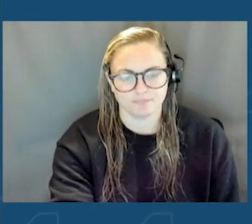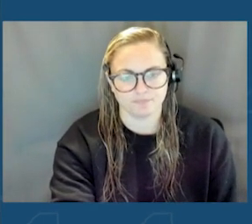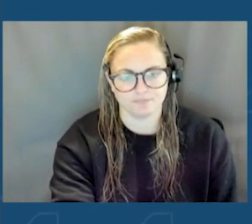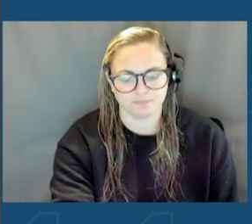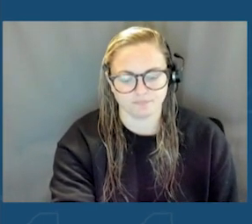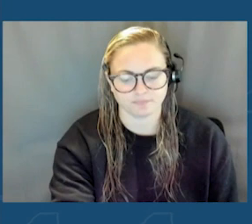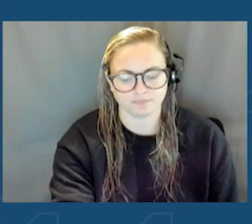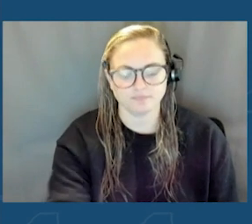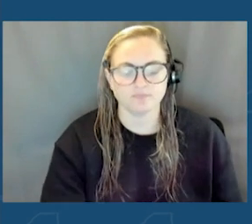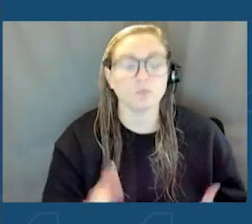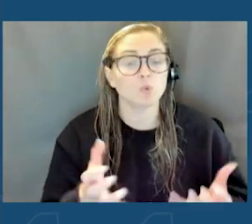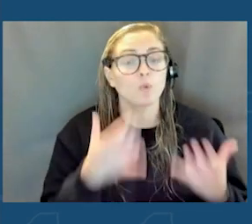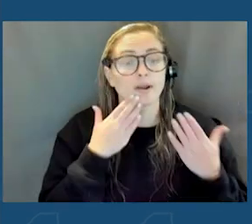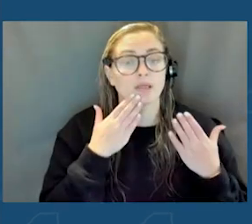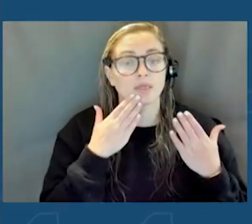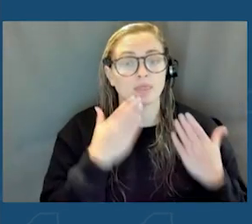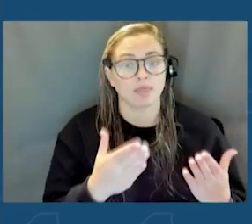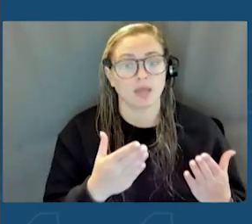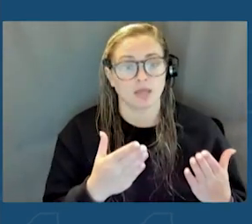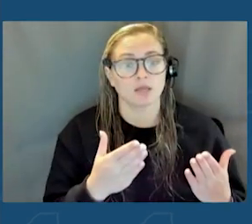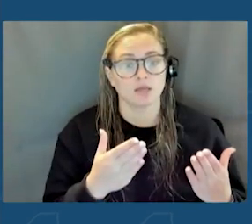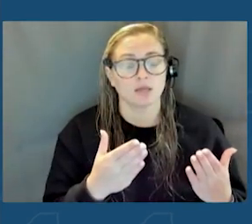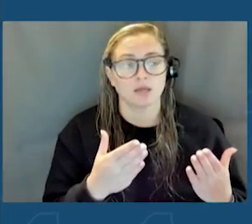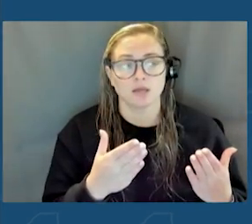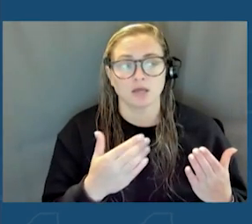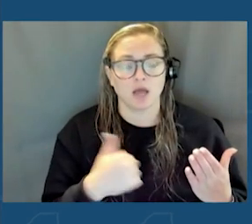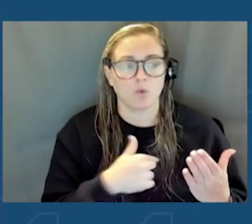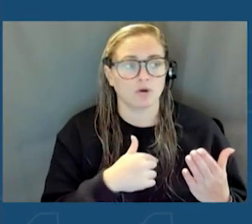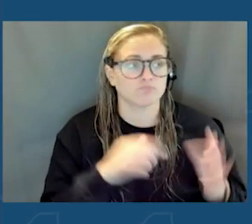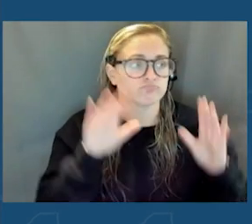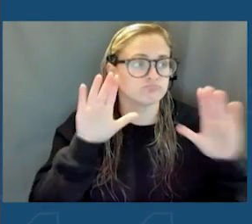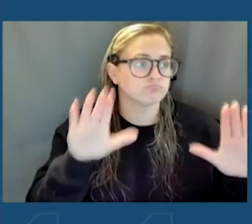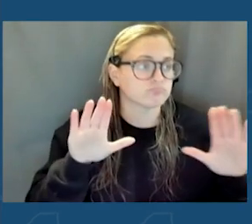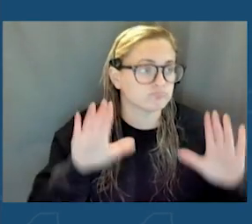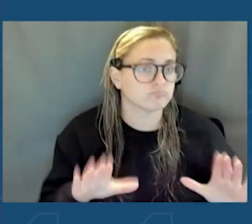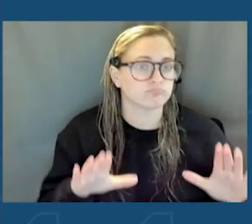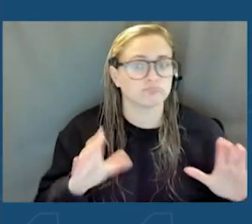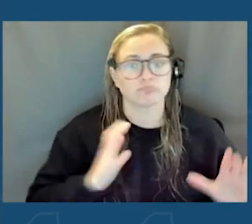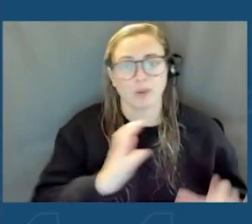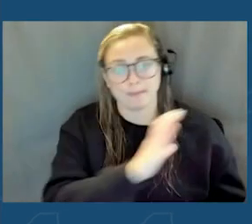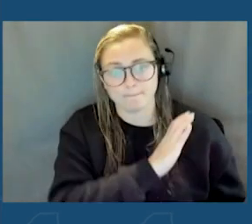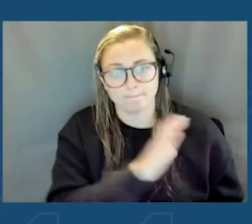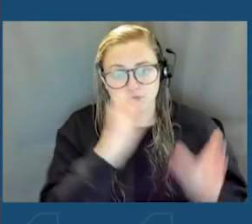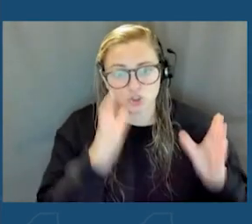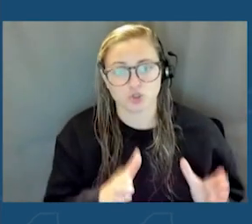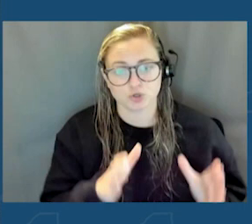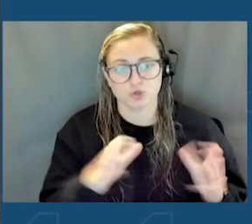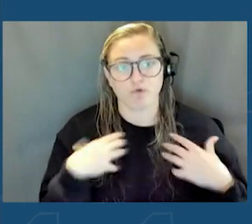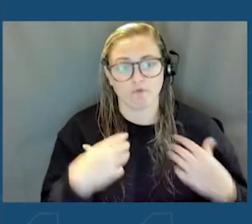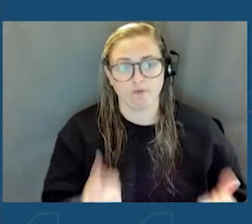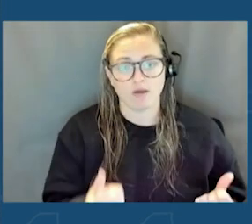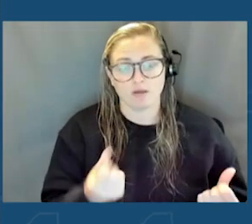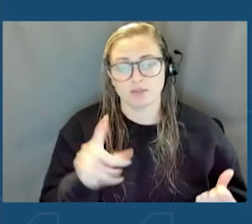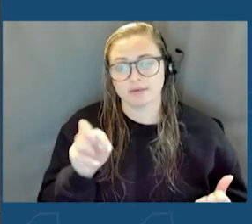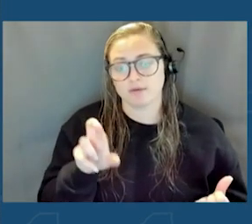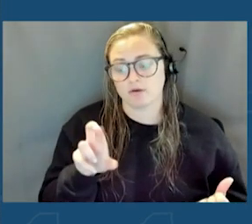I want to thank our extraordinary Commissioner of Health, Dr. Mary Bassett, who we were able